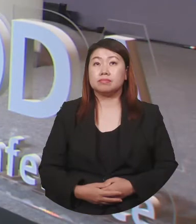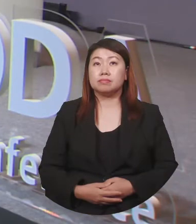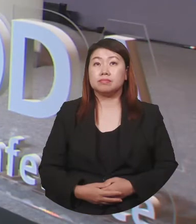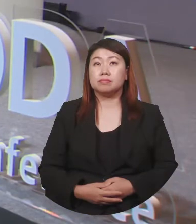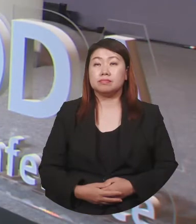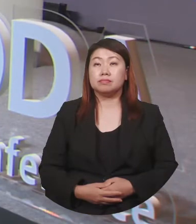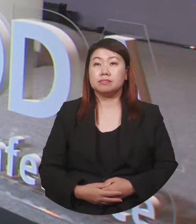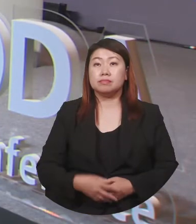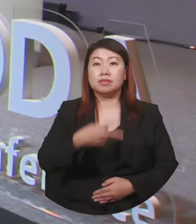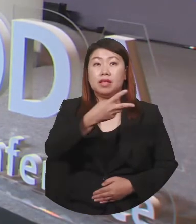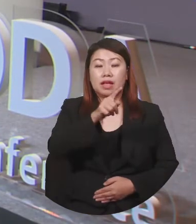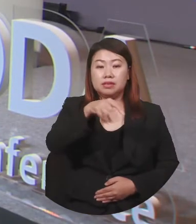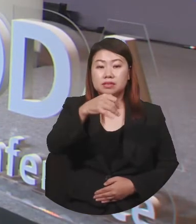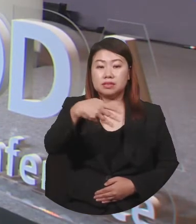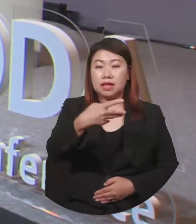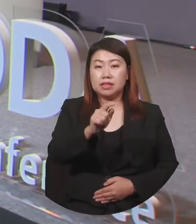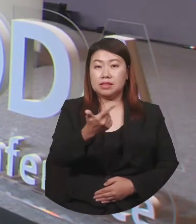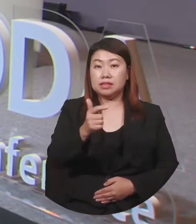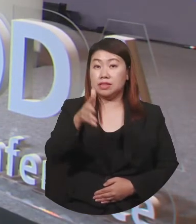Well,